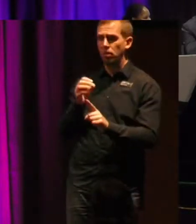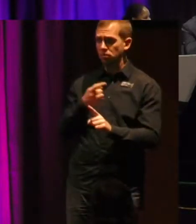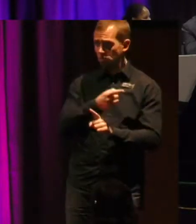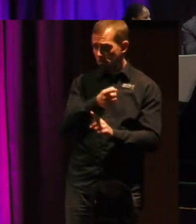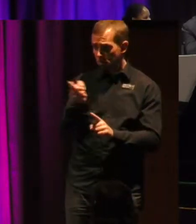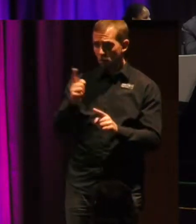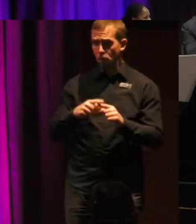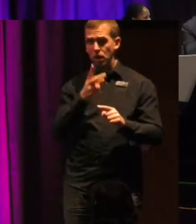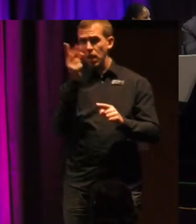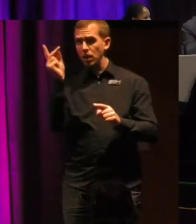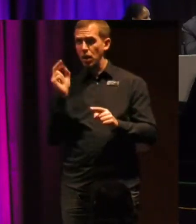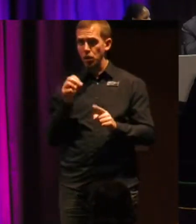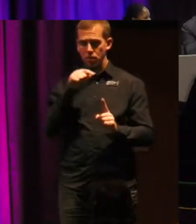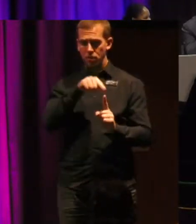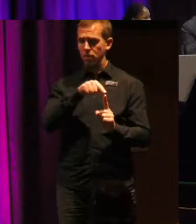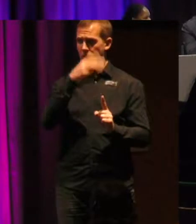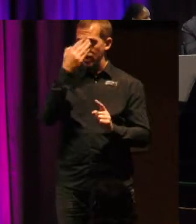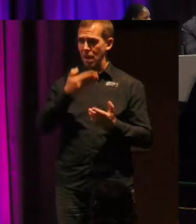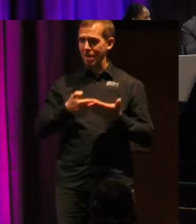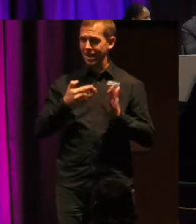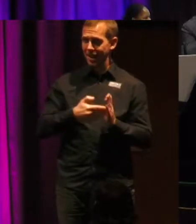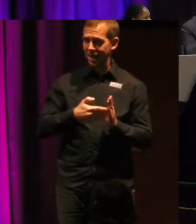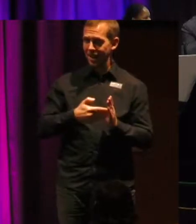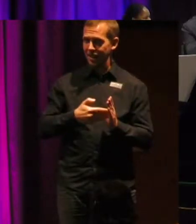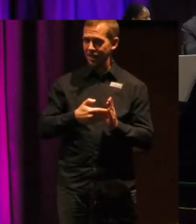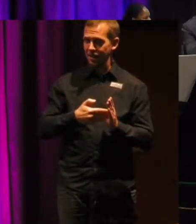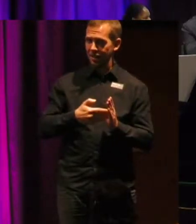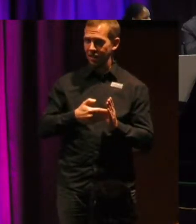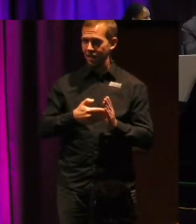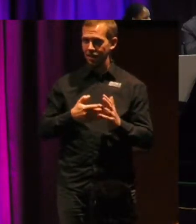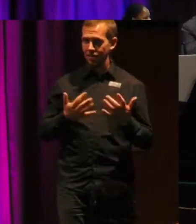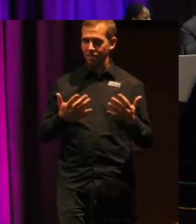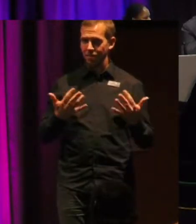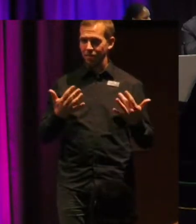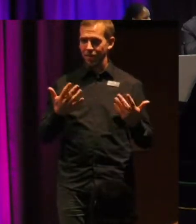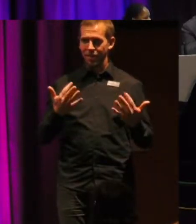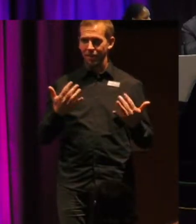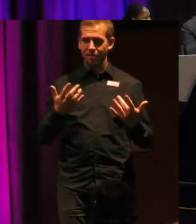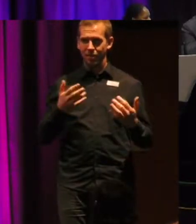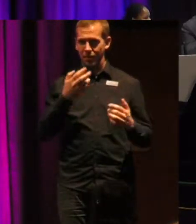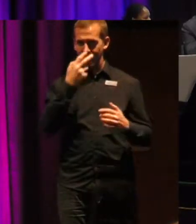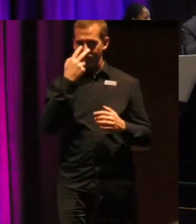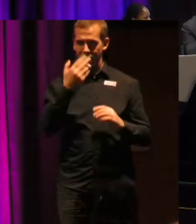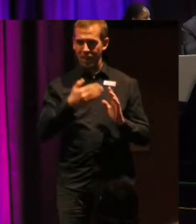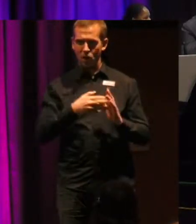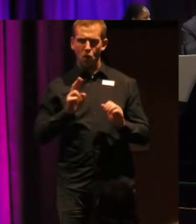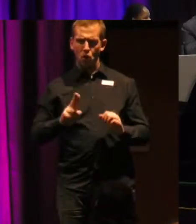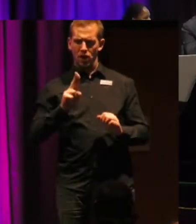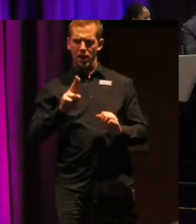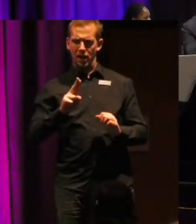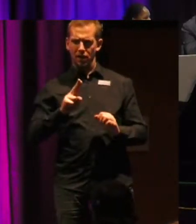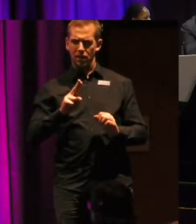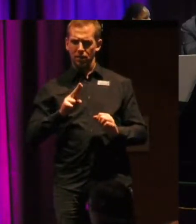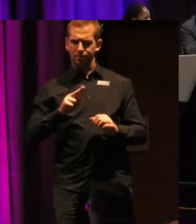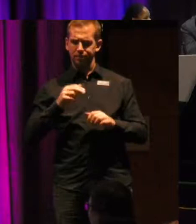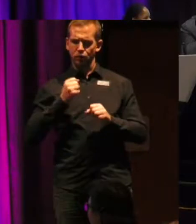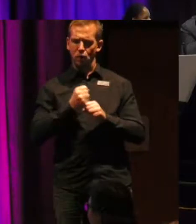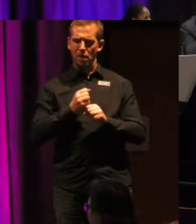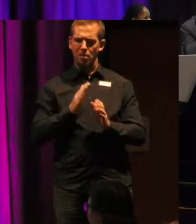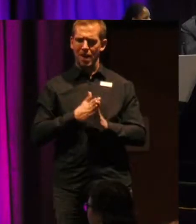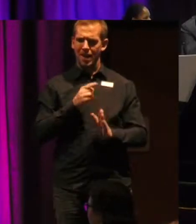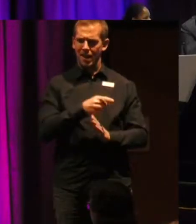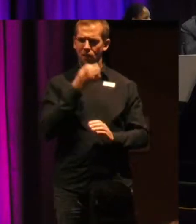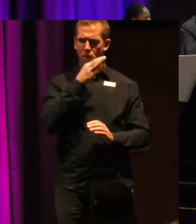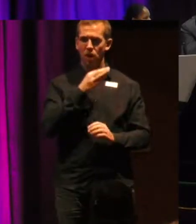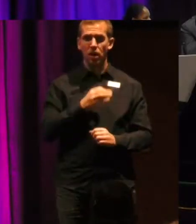other people do to actually help to deliver some concrete results in tackling this issue? Be more